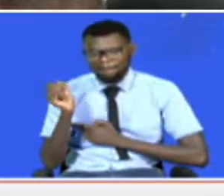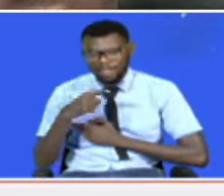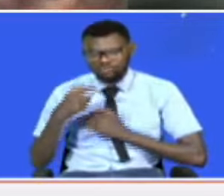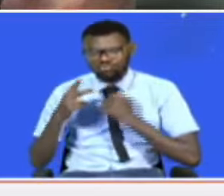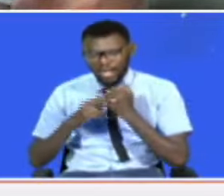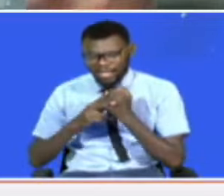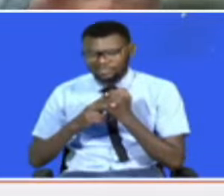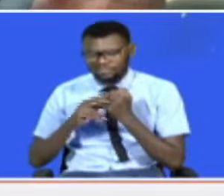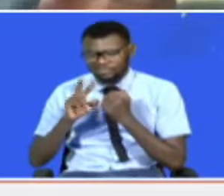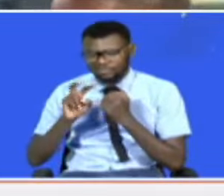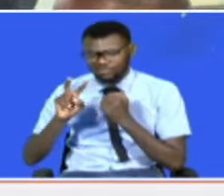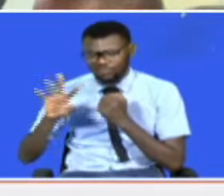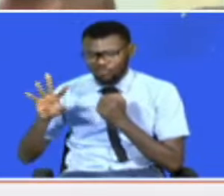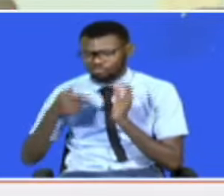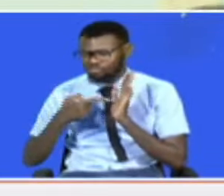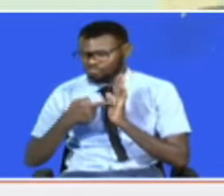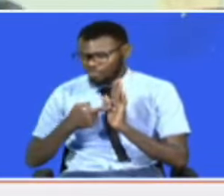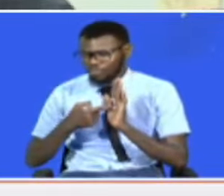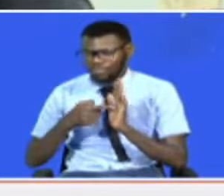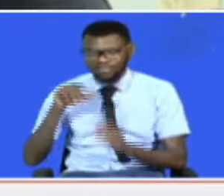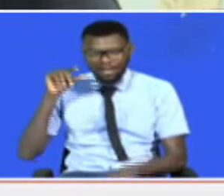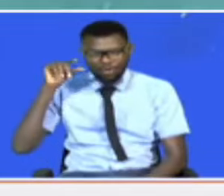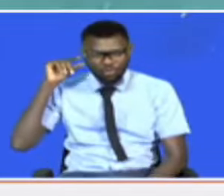2024. Gloria Milimu, KTN News.